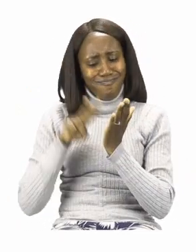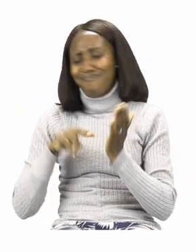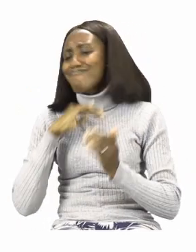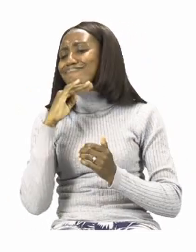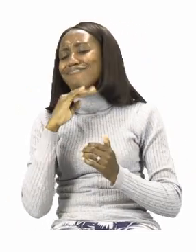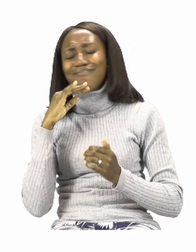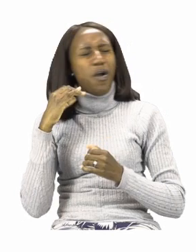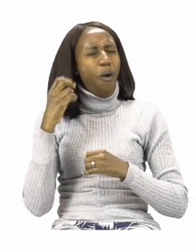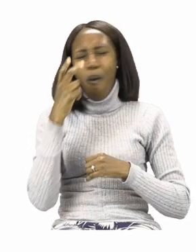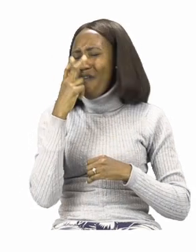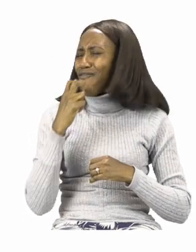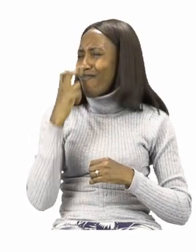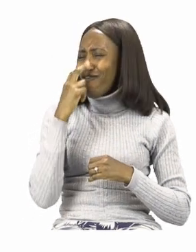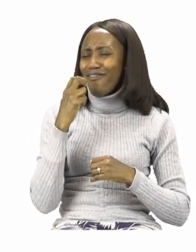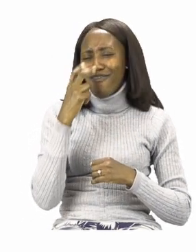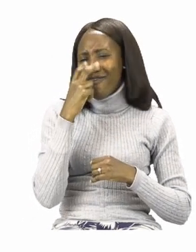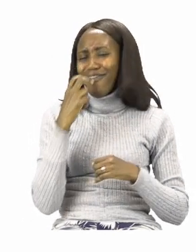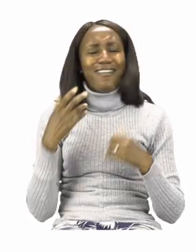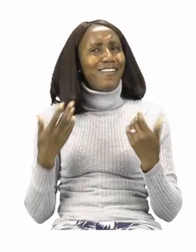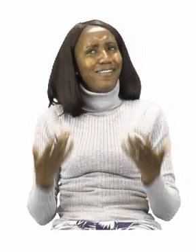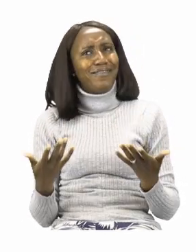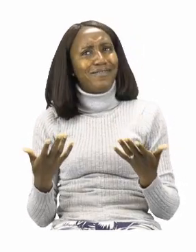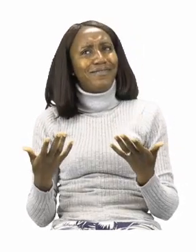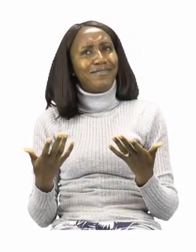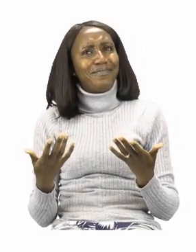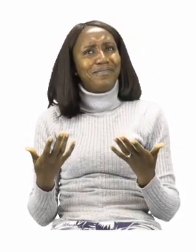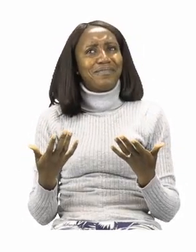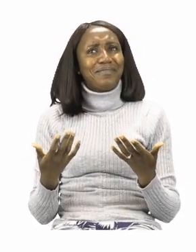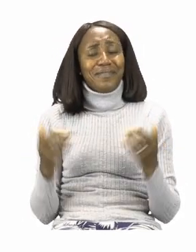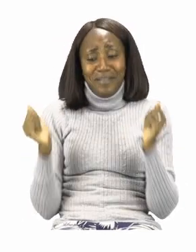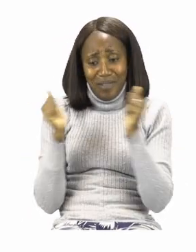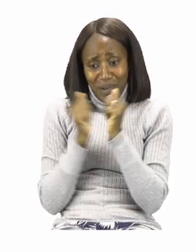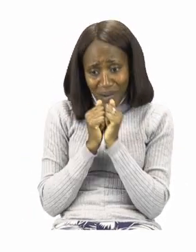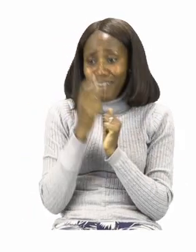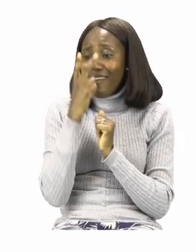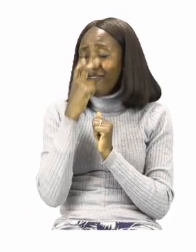together. It is fun to read with someone.